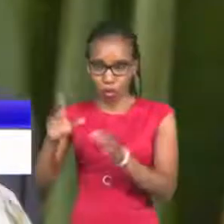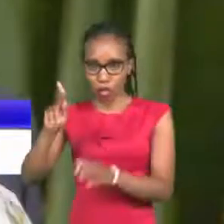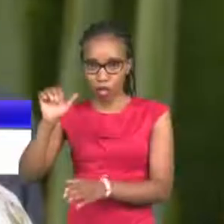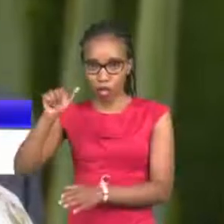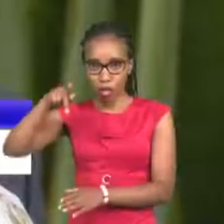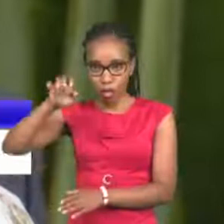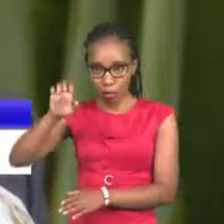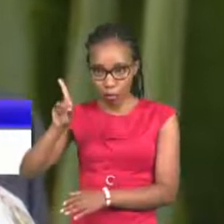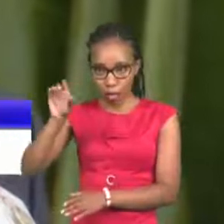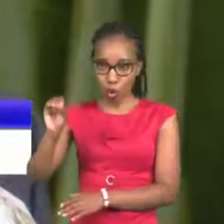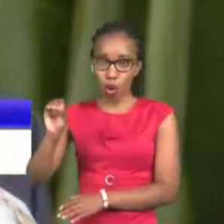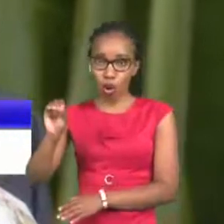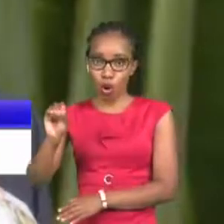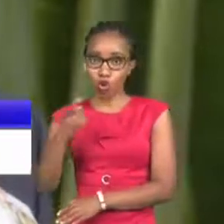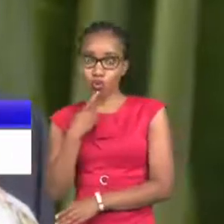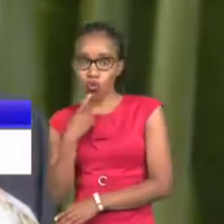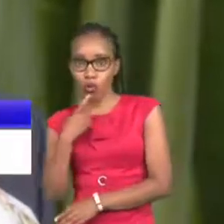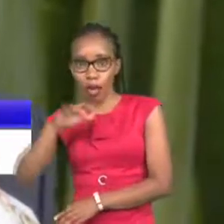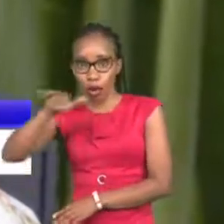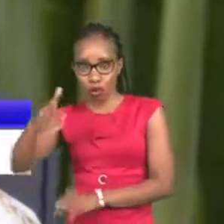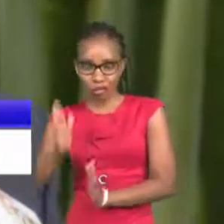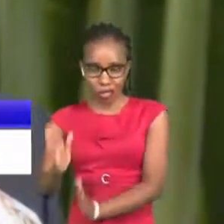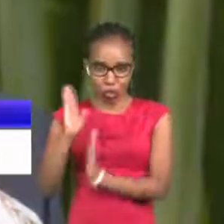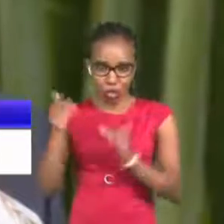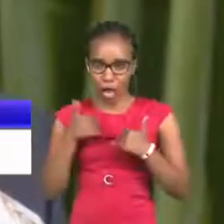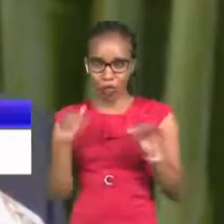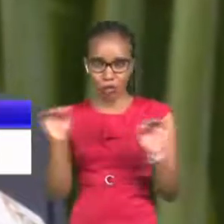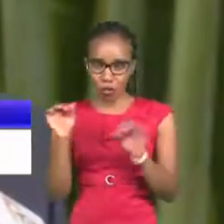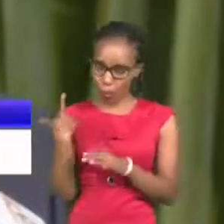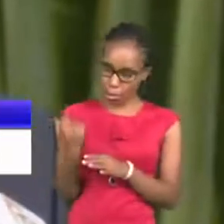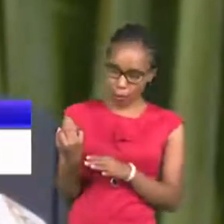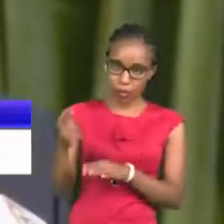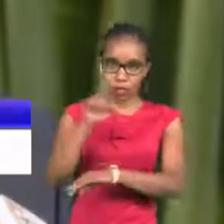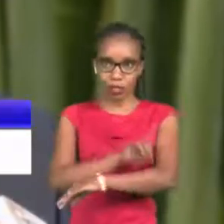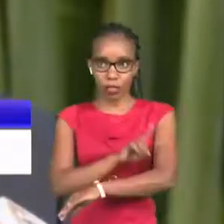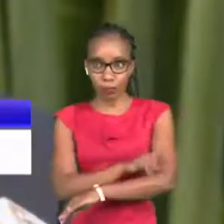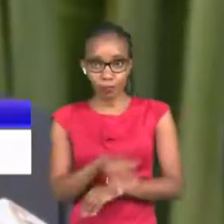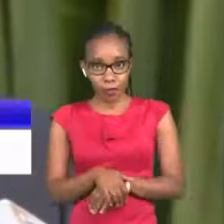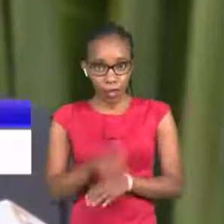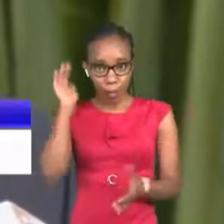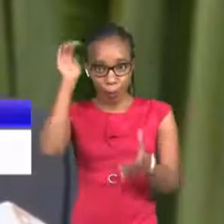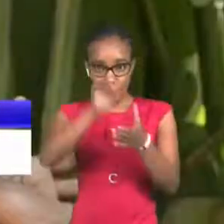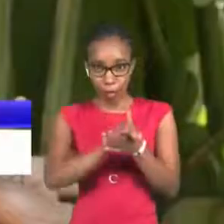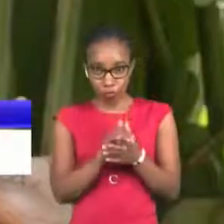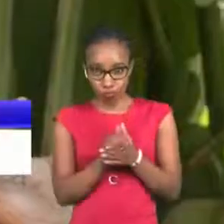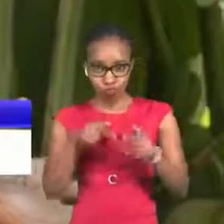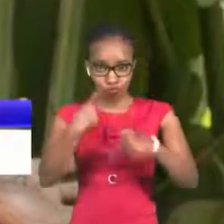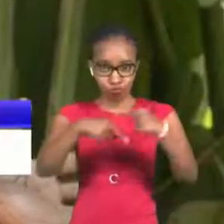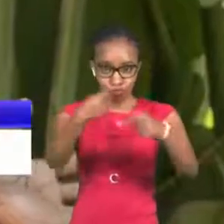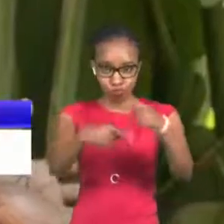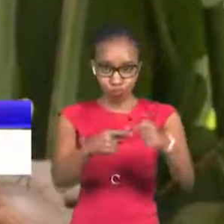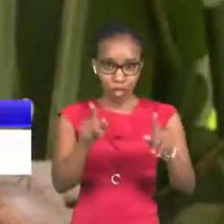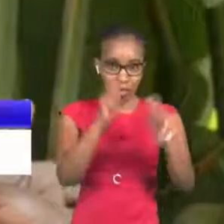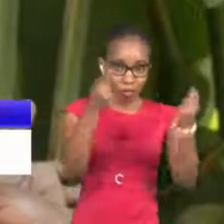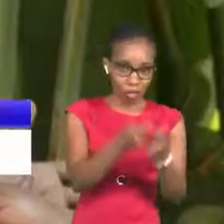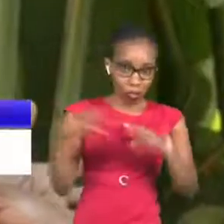Turkana County, which has been rocked by insecurity in the past few days. It is believed that the ongoing intercommunal